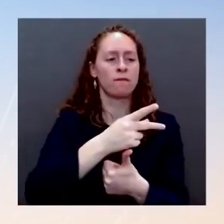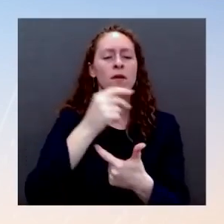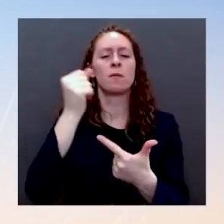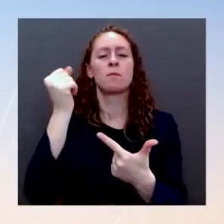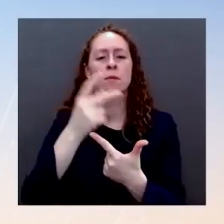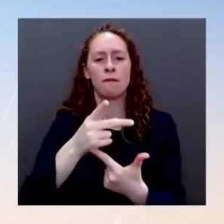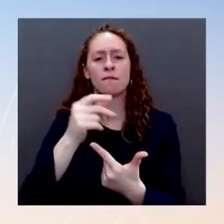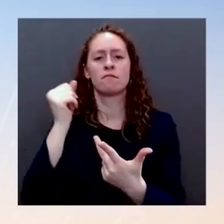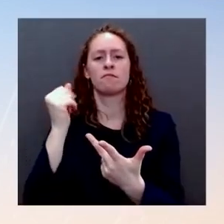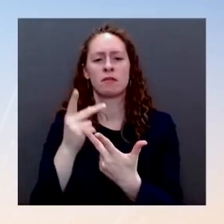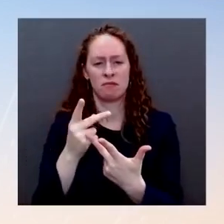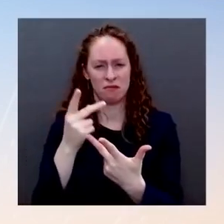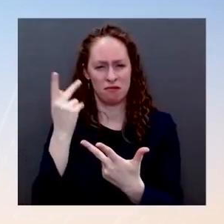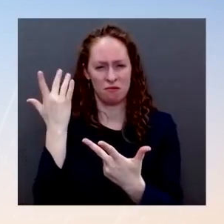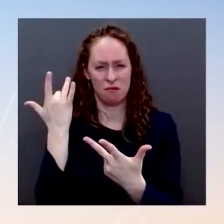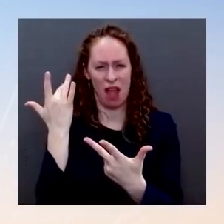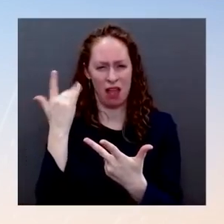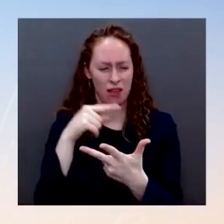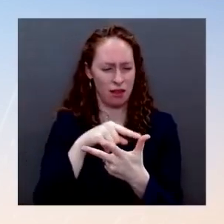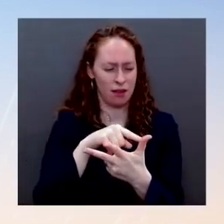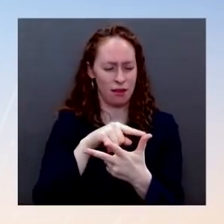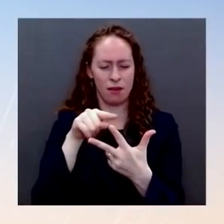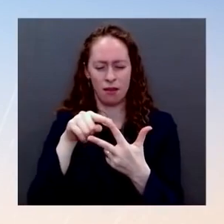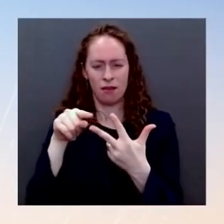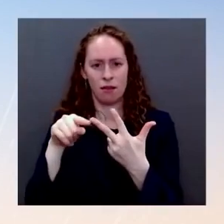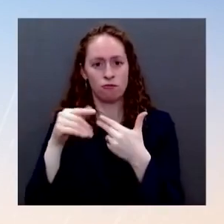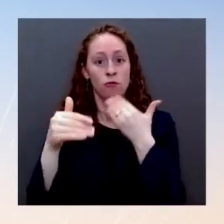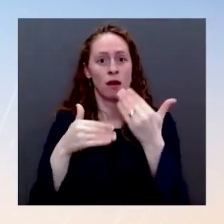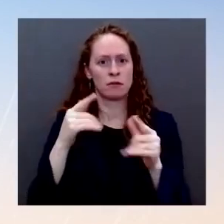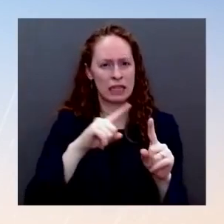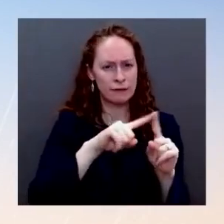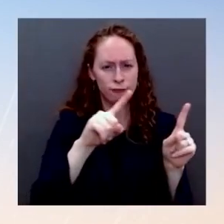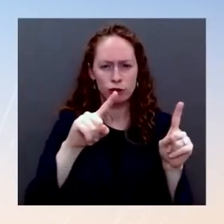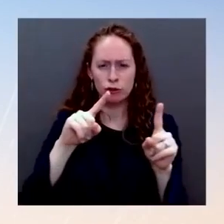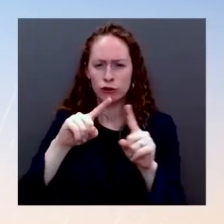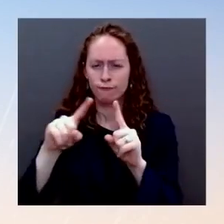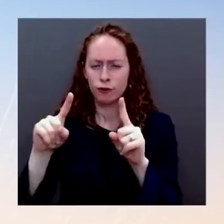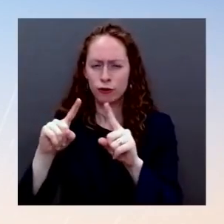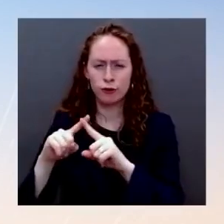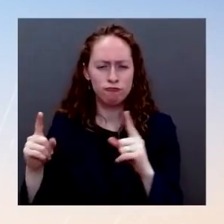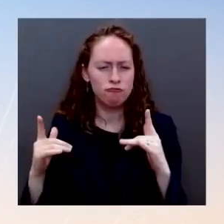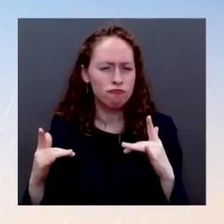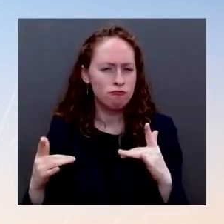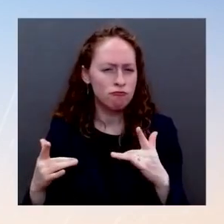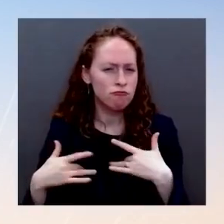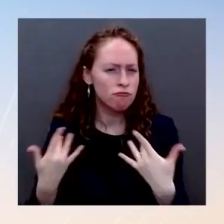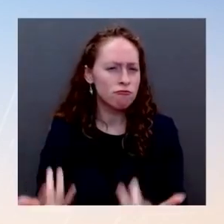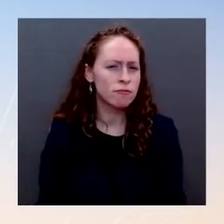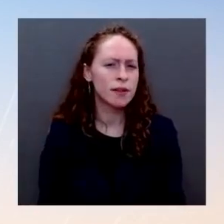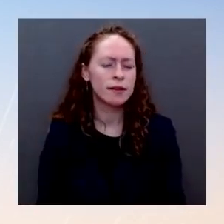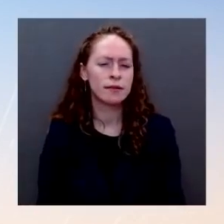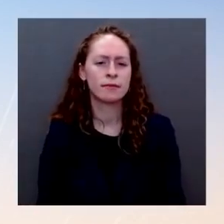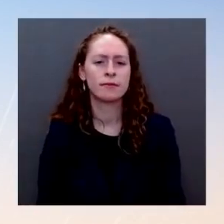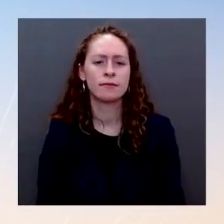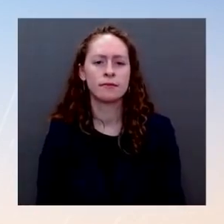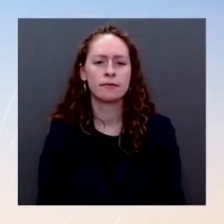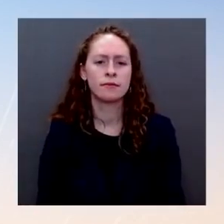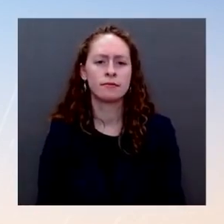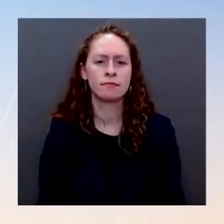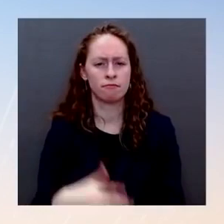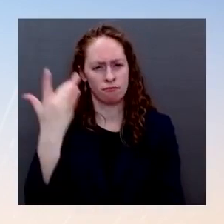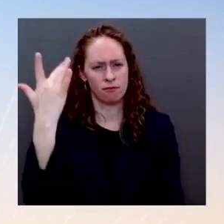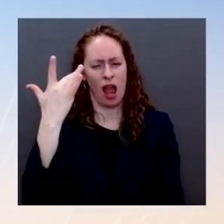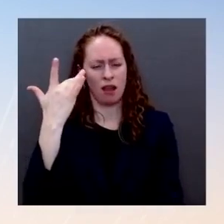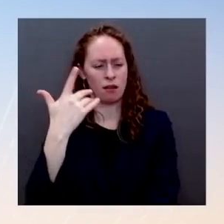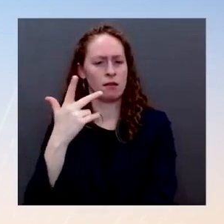than it was for the emergency use authorization of the vaccine itself? Jackie, the FDA makes their own decisions, not driven